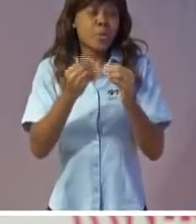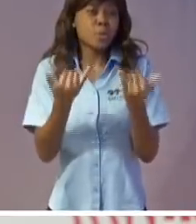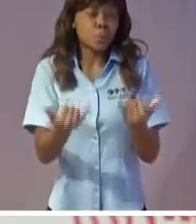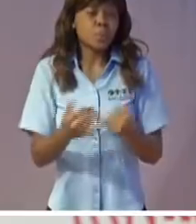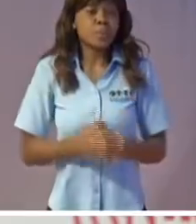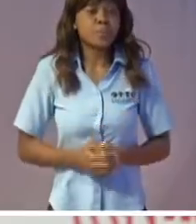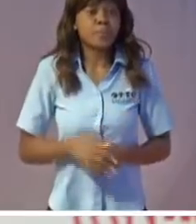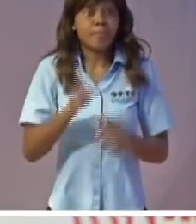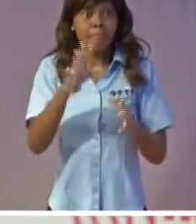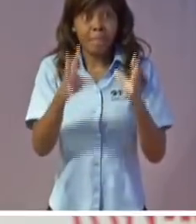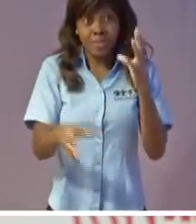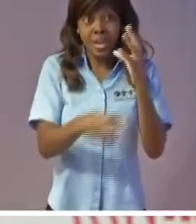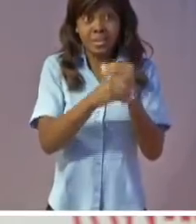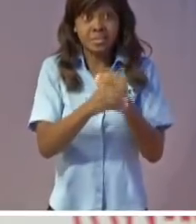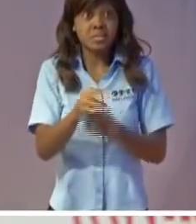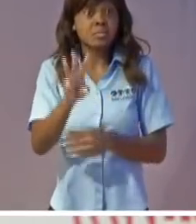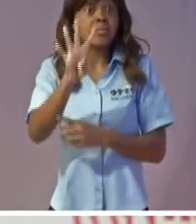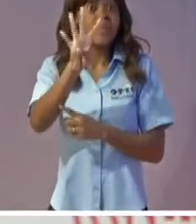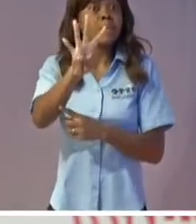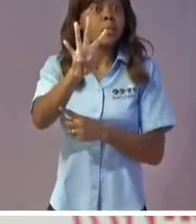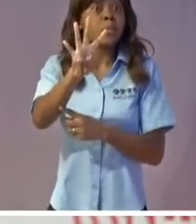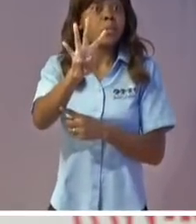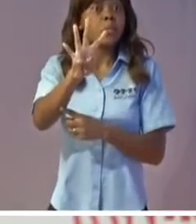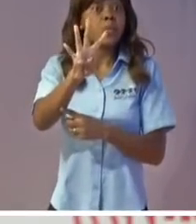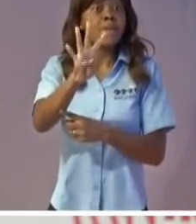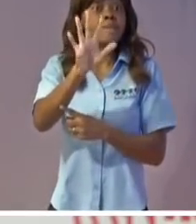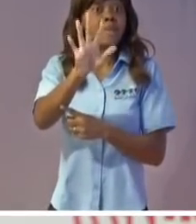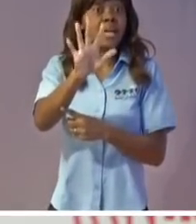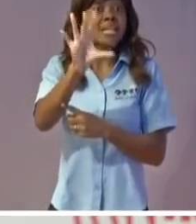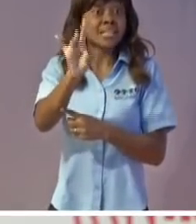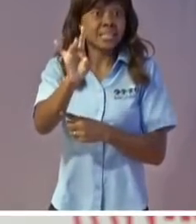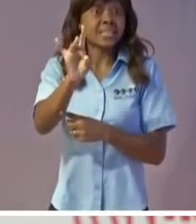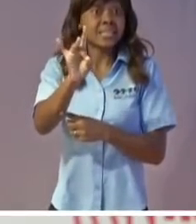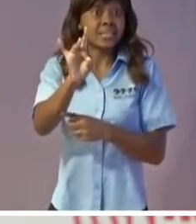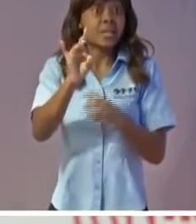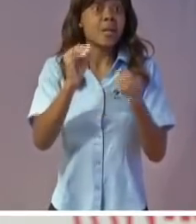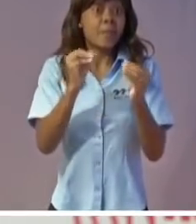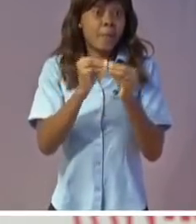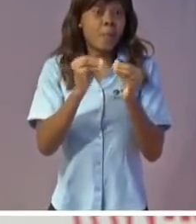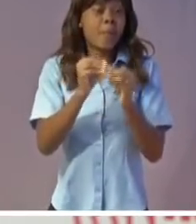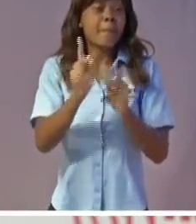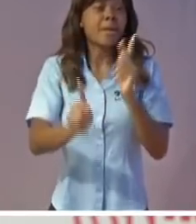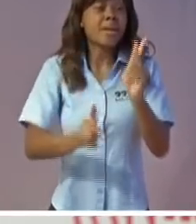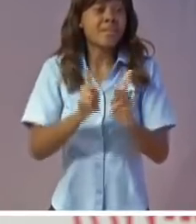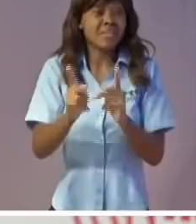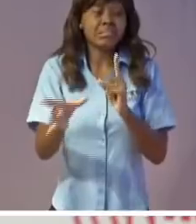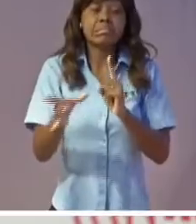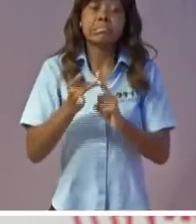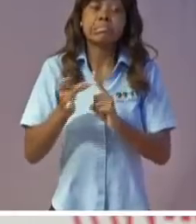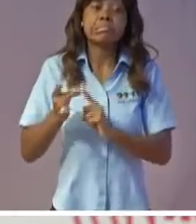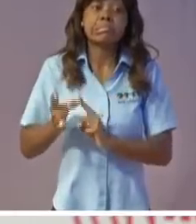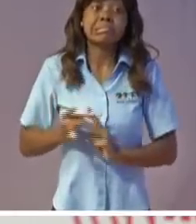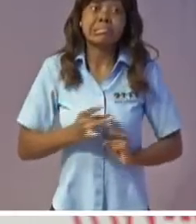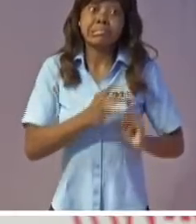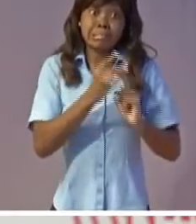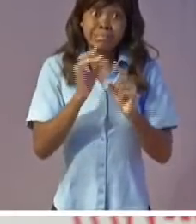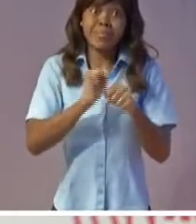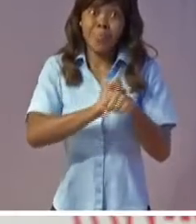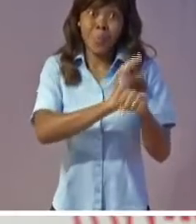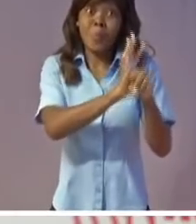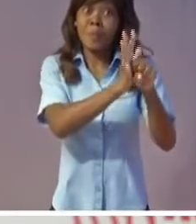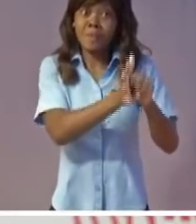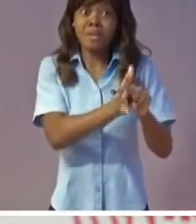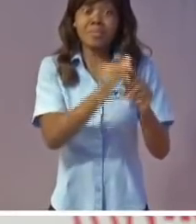458 cases of COVID-19 were recorded in the last 24 hours. This has taken the total number